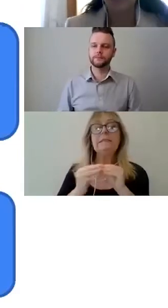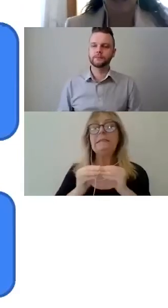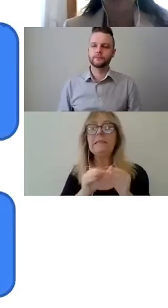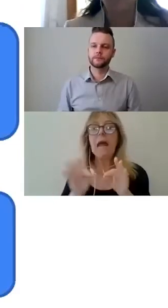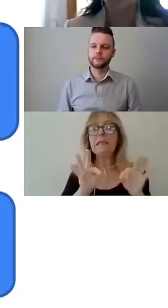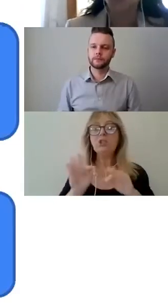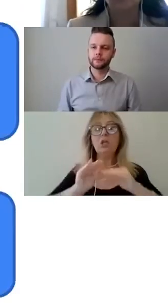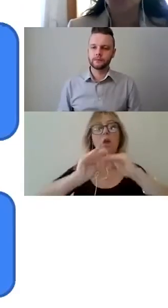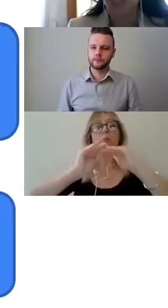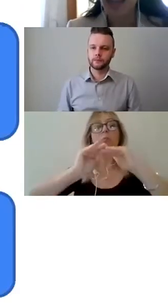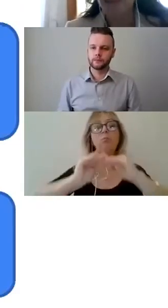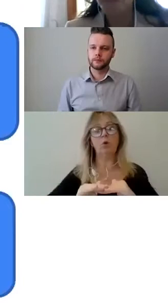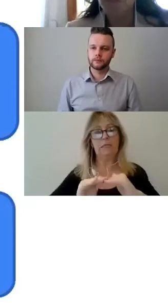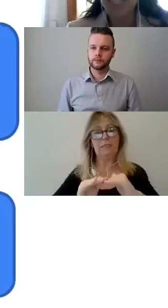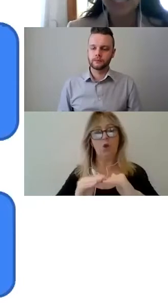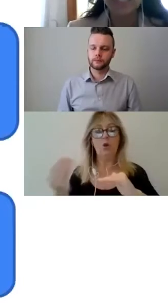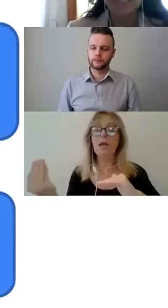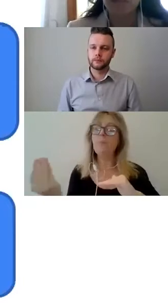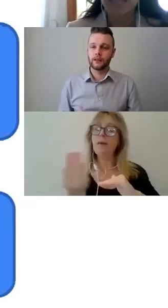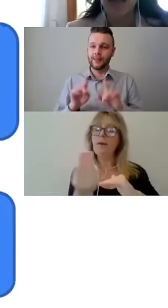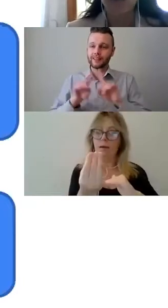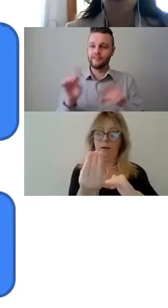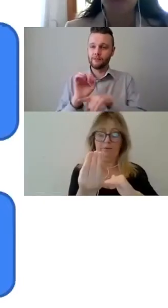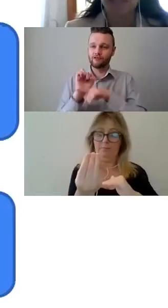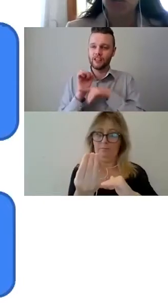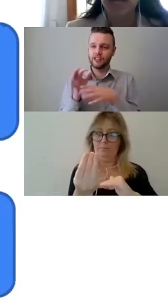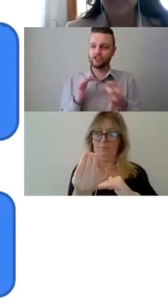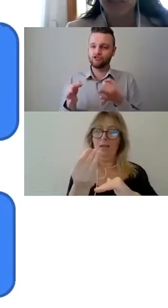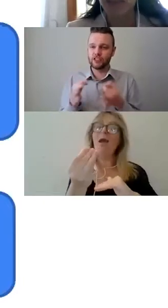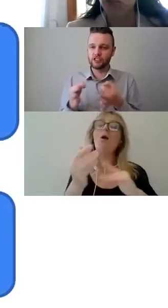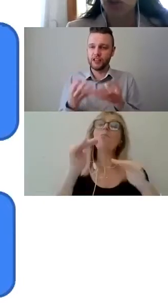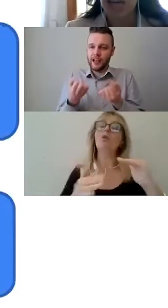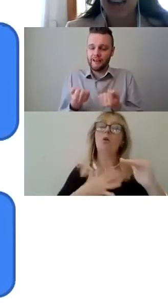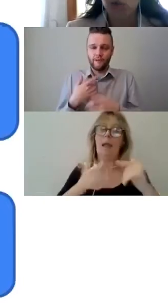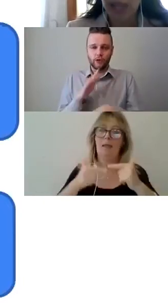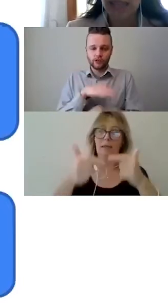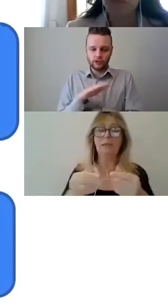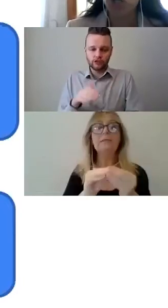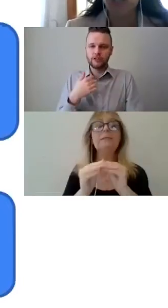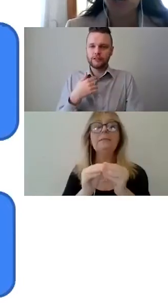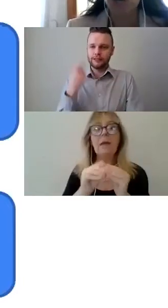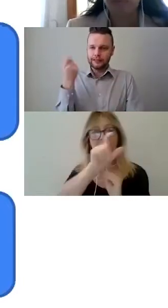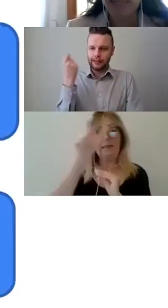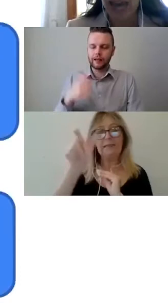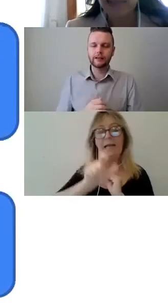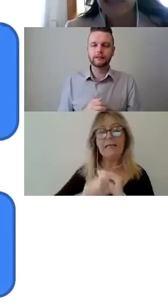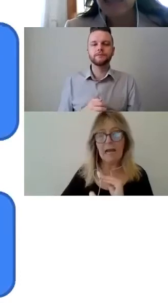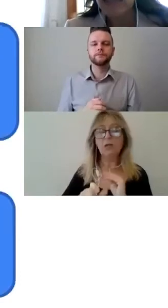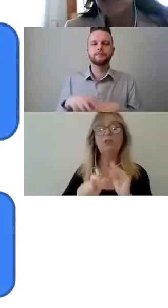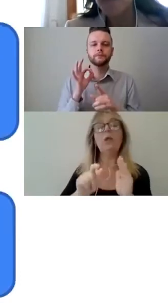There are different protection strategies for children in Italy, in